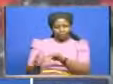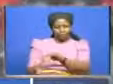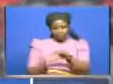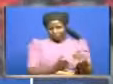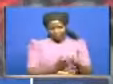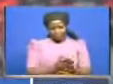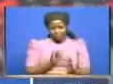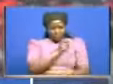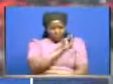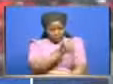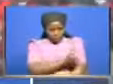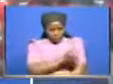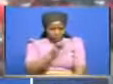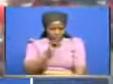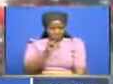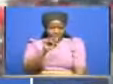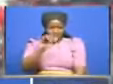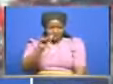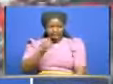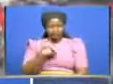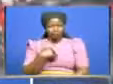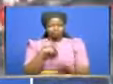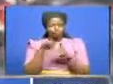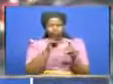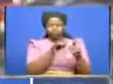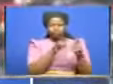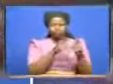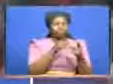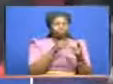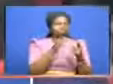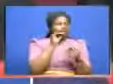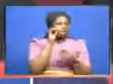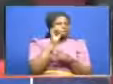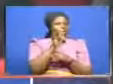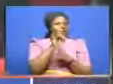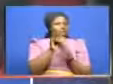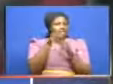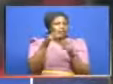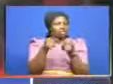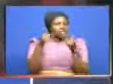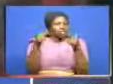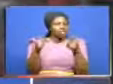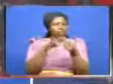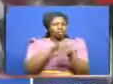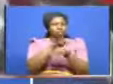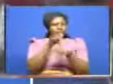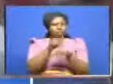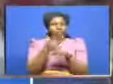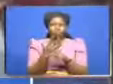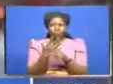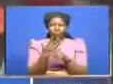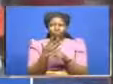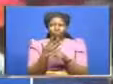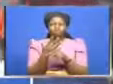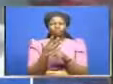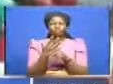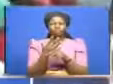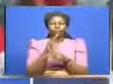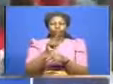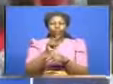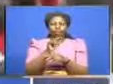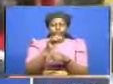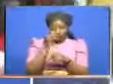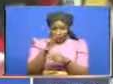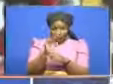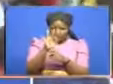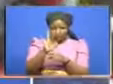Guinea have cordoned off the home of one of the leaders of opposition of National Front for the Defense of the Constitution, FNDC.